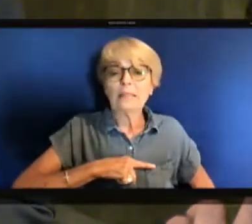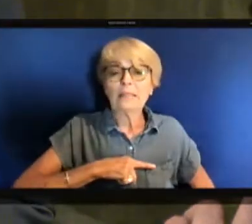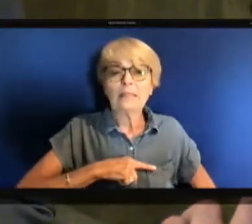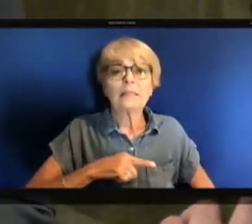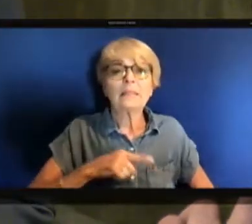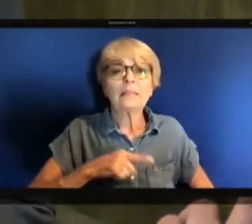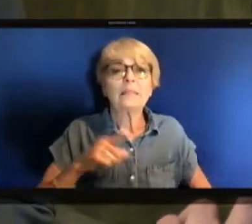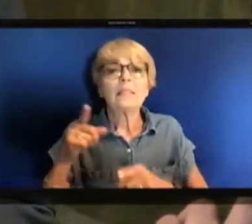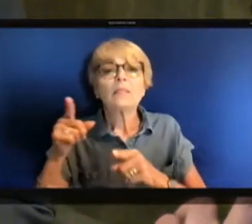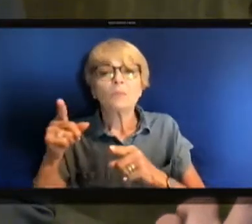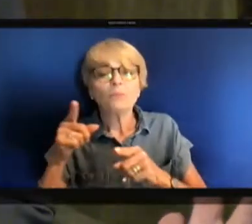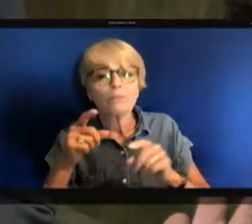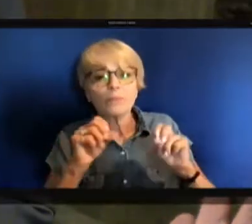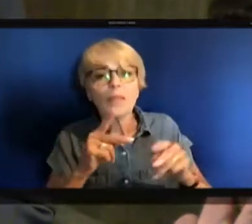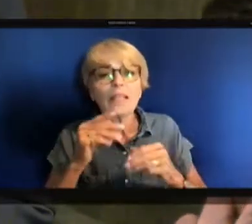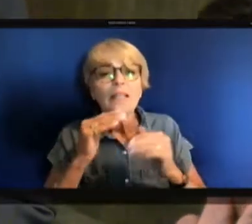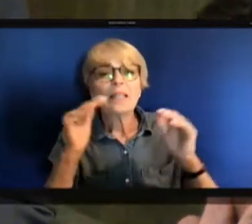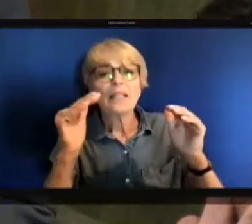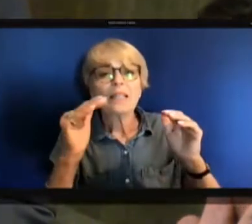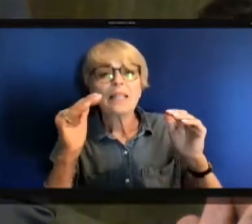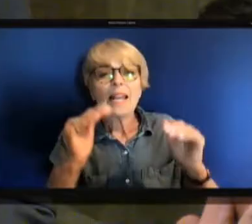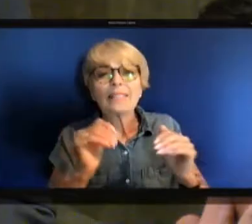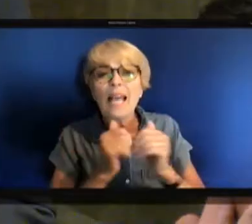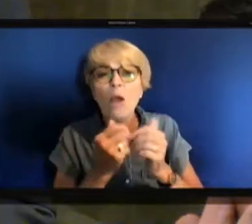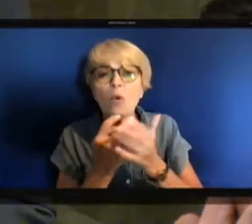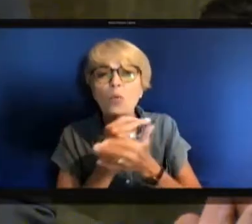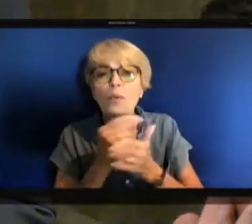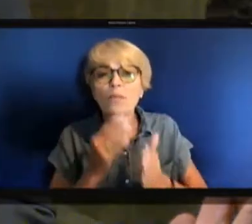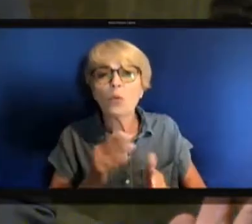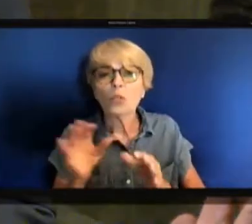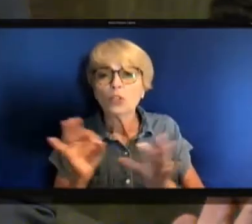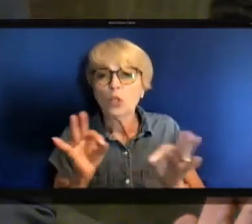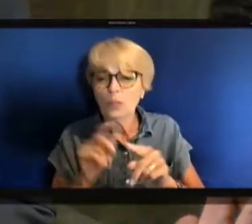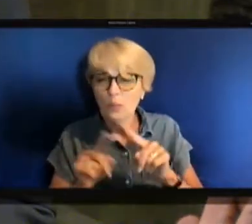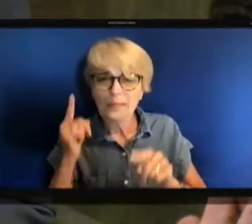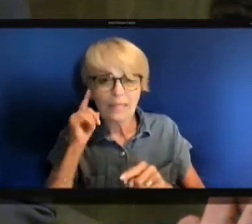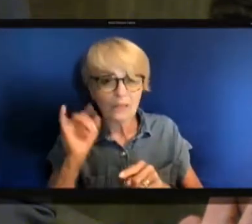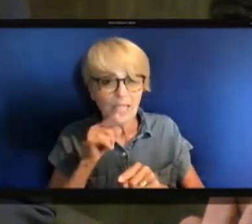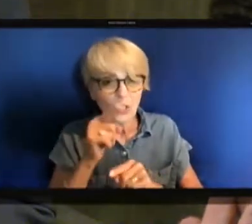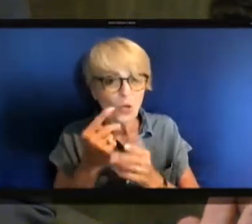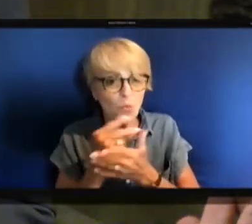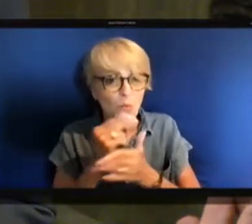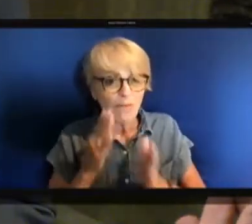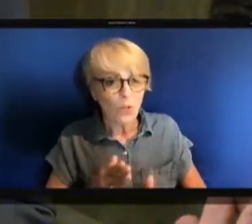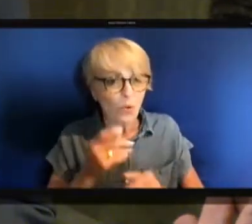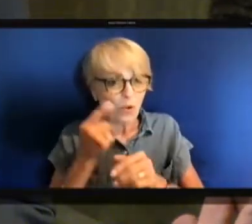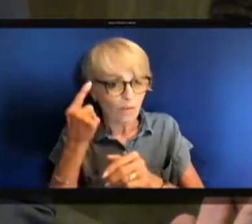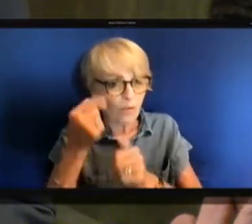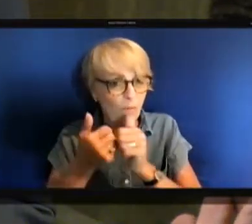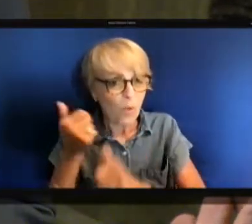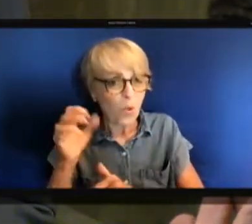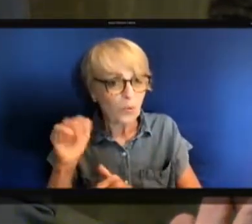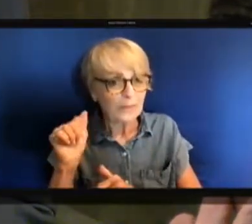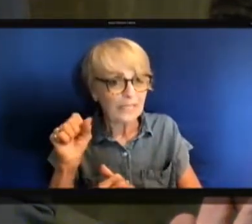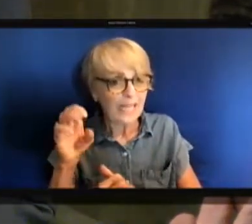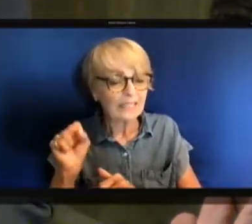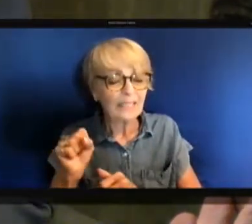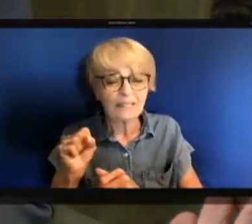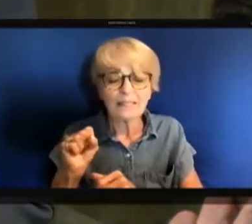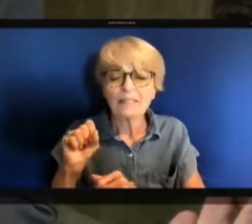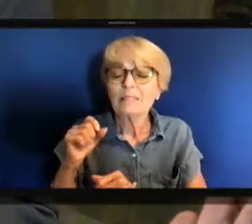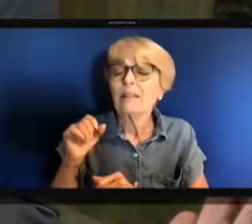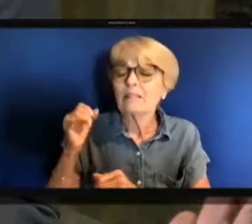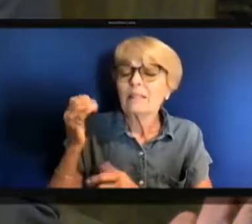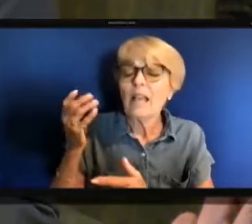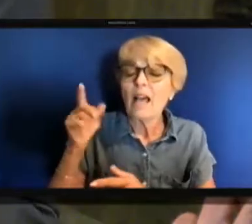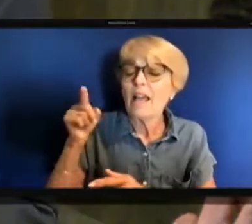next one's gonna be like, how are the reviewers chosen? But it sounds like you're the reviewer for most cases. Unless I'm not here, Unless you're on and then it would vacation. go, and they go, okay. roll